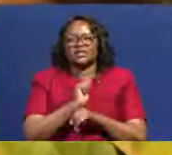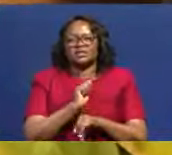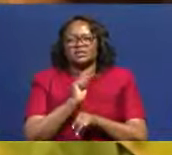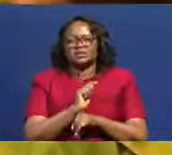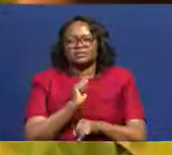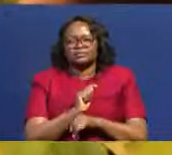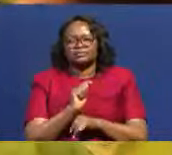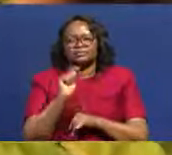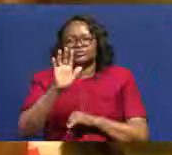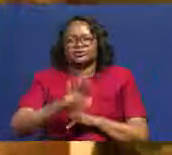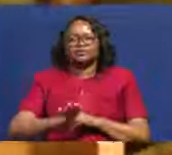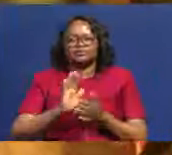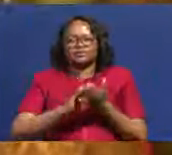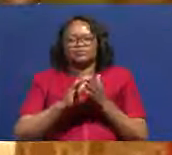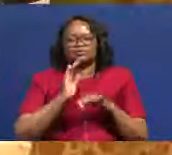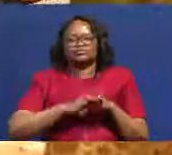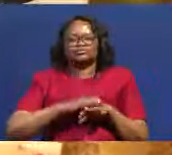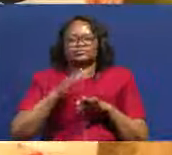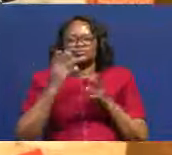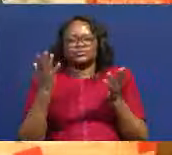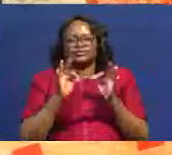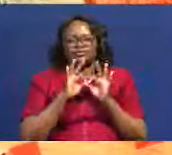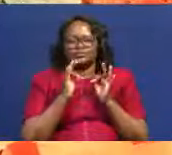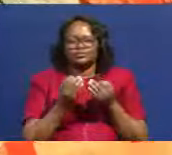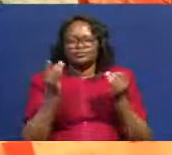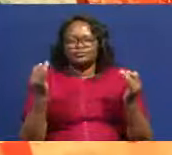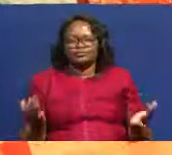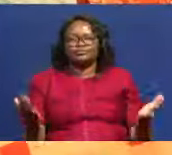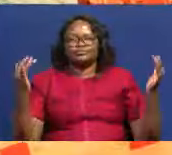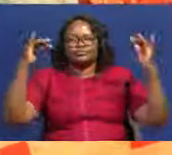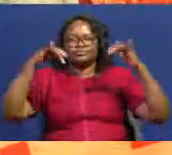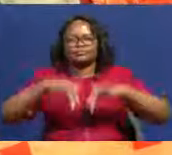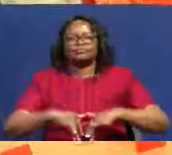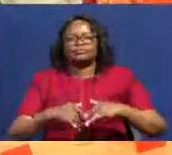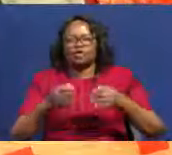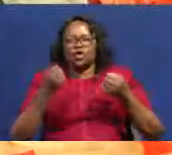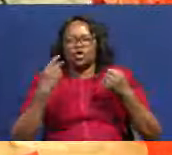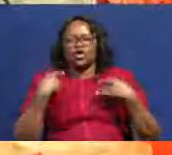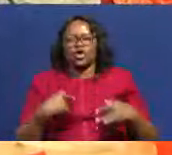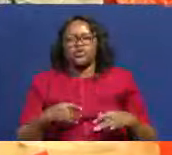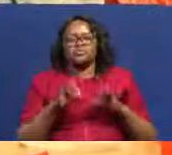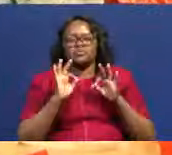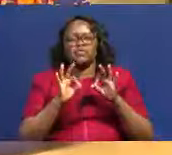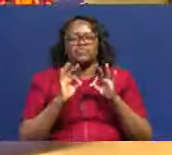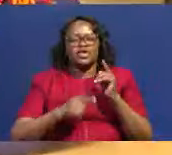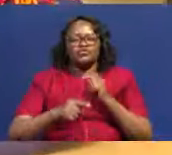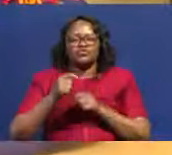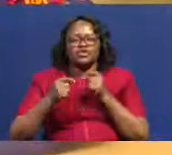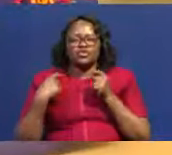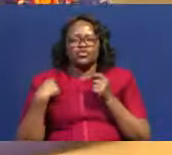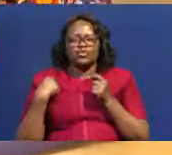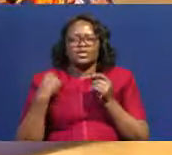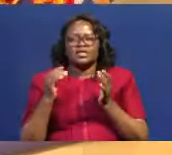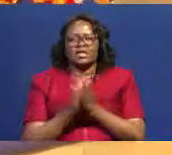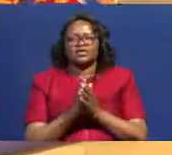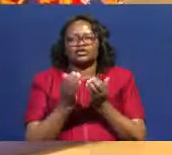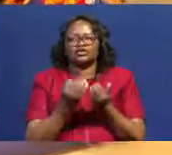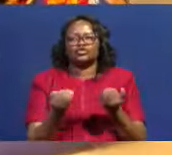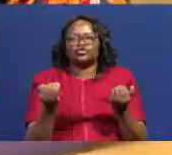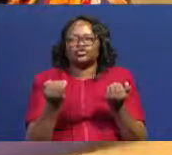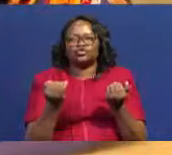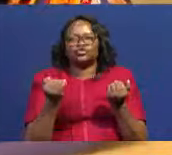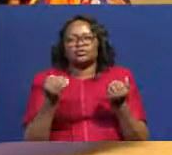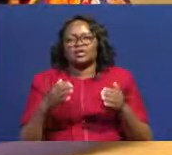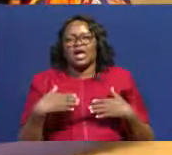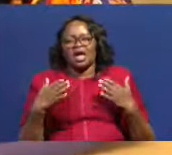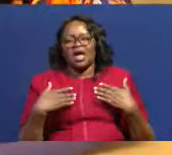grounds become a vibrant space where families gather, dressed in their finest traditional attire, and children marvel